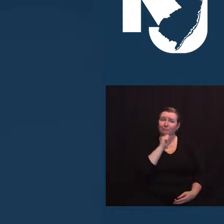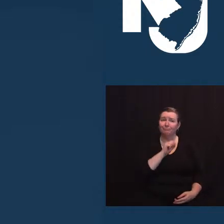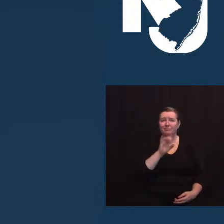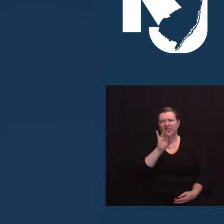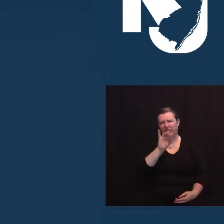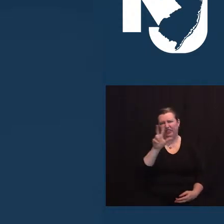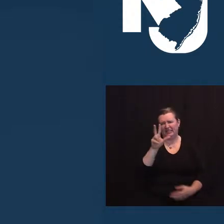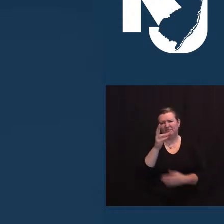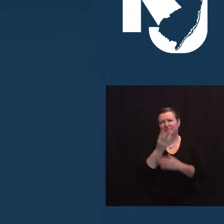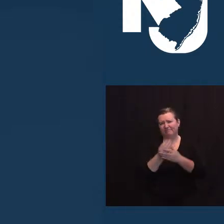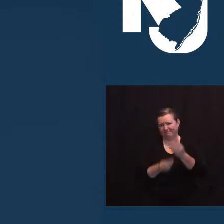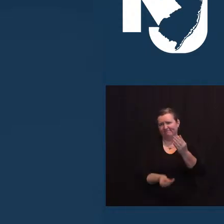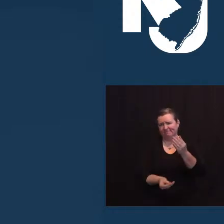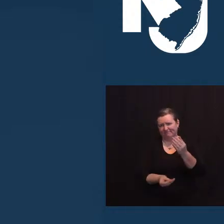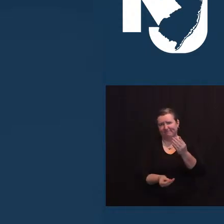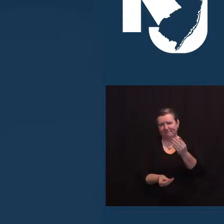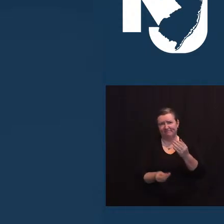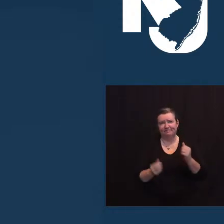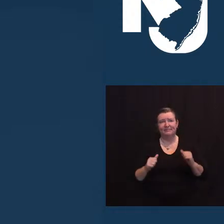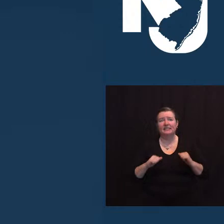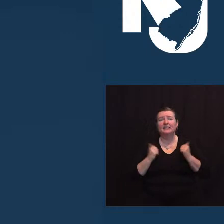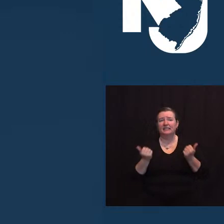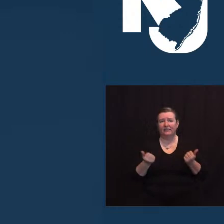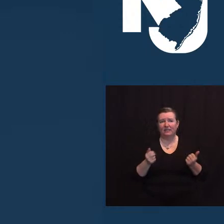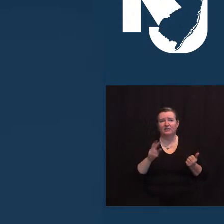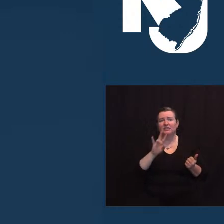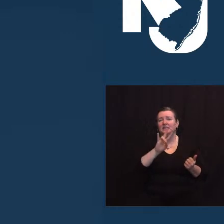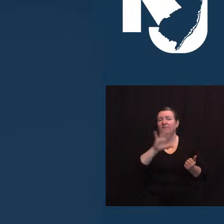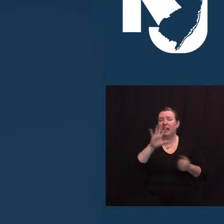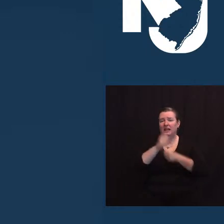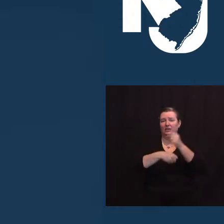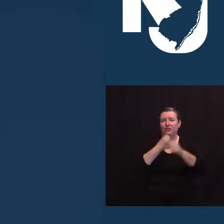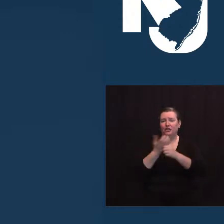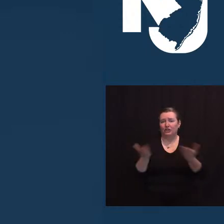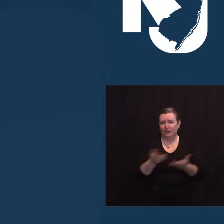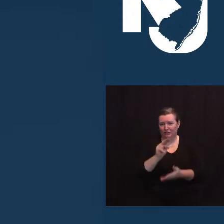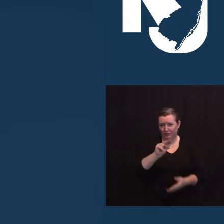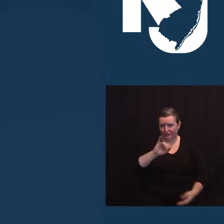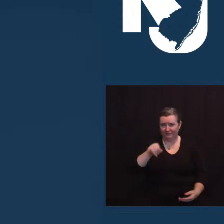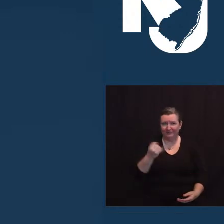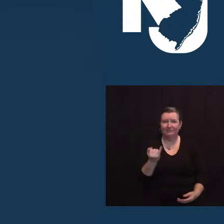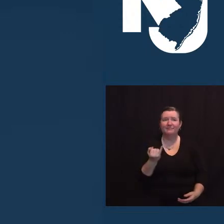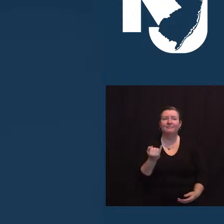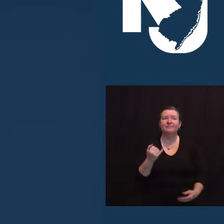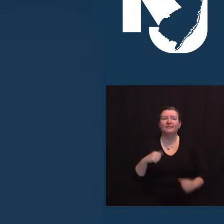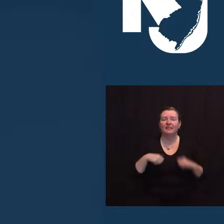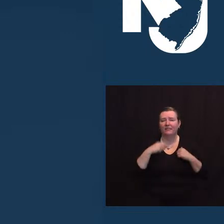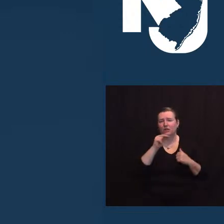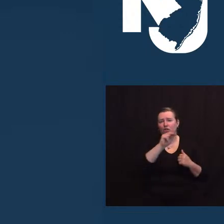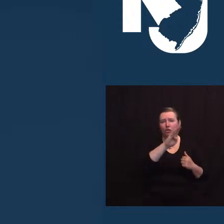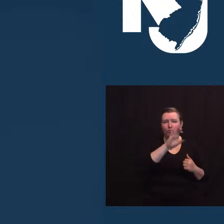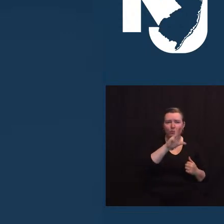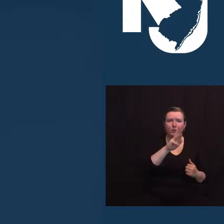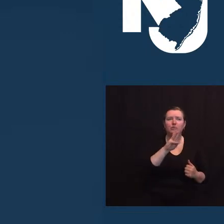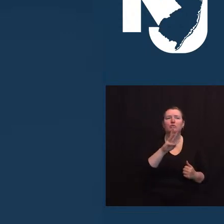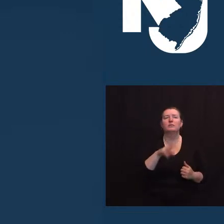New Jerseyan, living in the New Brunswick area. He lived in Jackson, Sewell, and ultimately Hamilton. Joe left us in